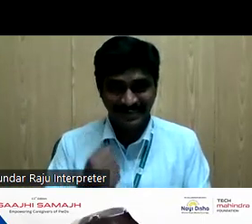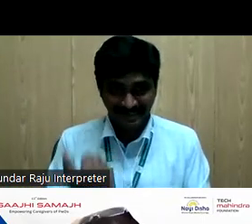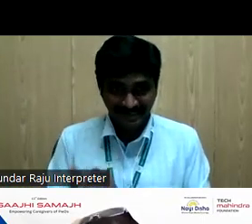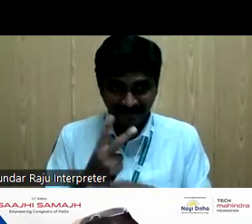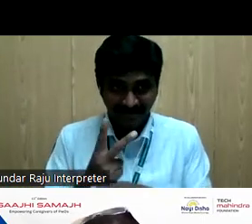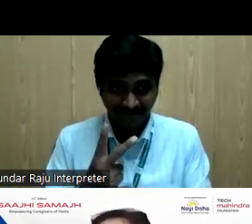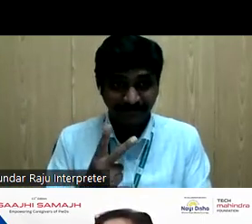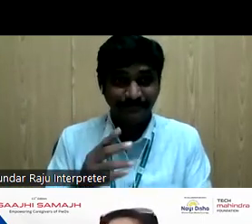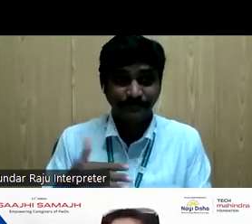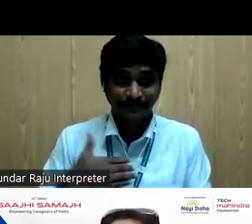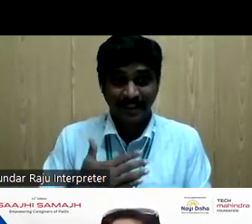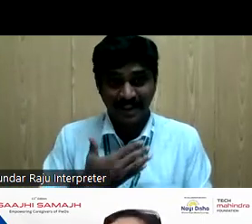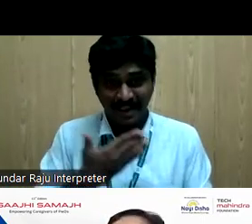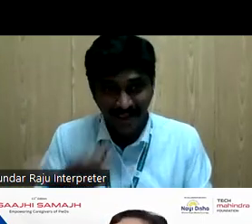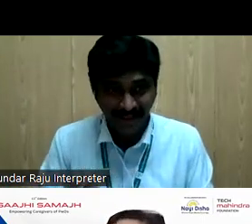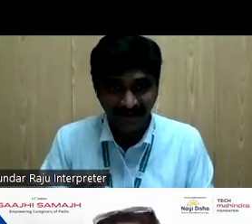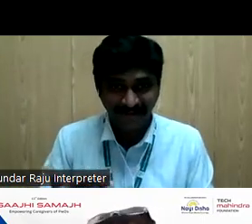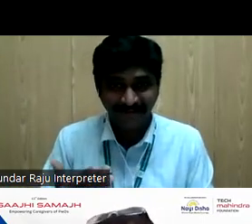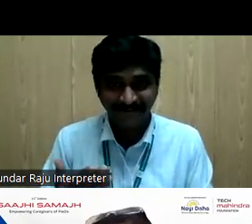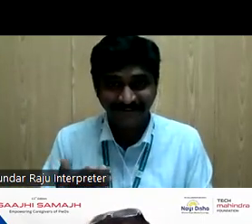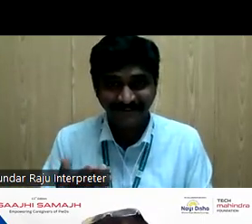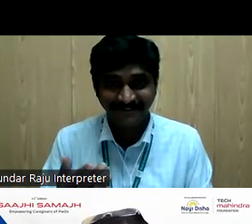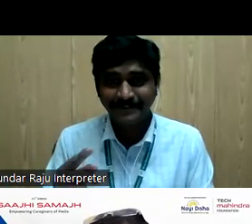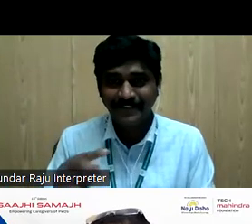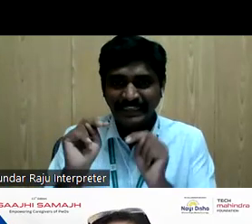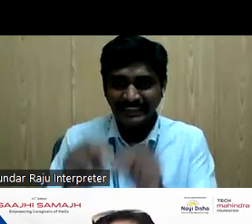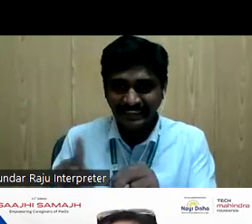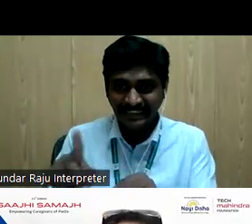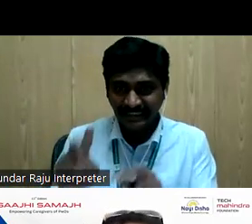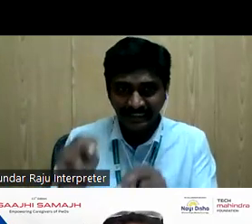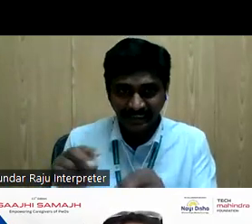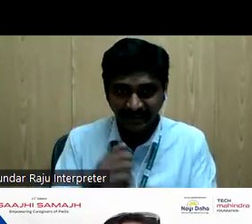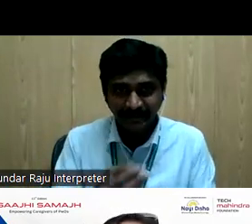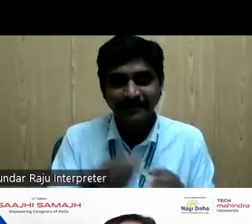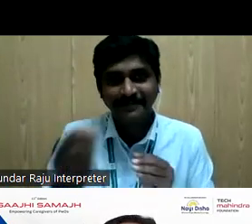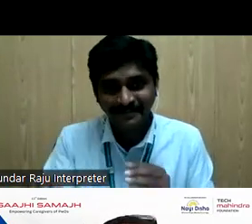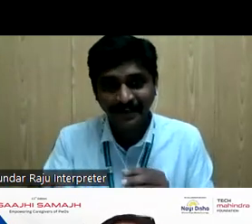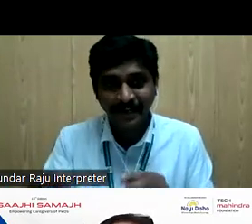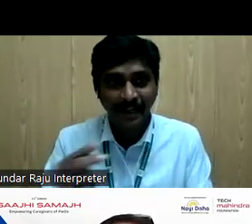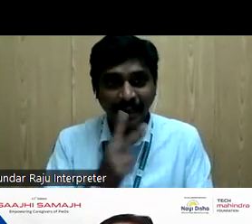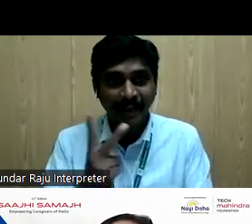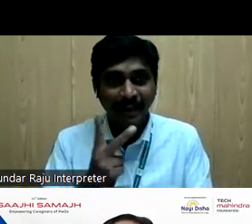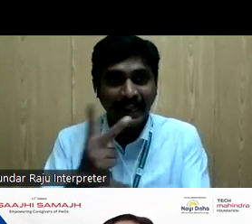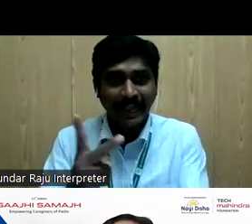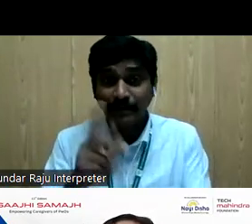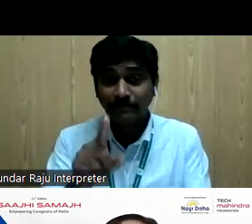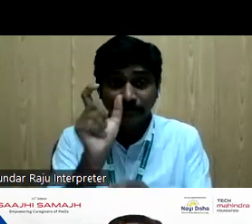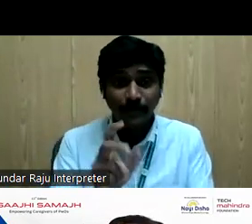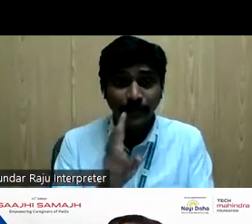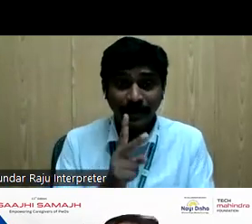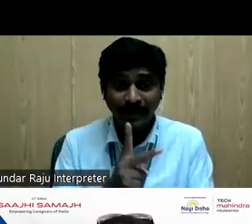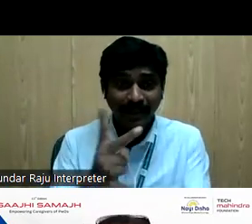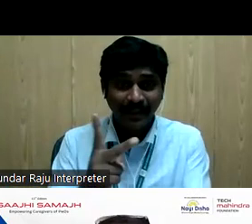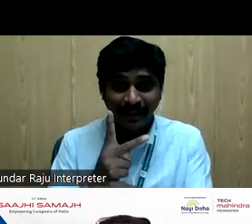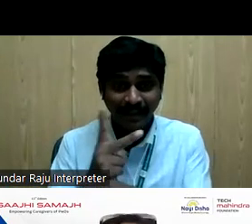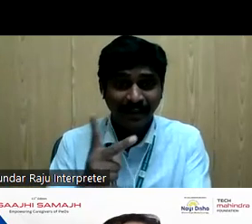be caregivers, and of course, those who will need a caregiver. In a way, I think it summarizes our